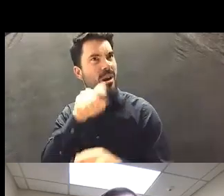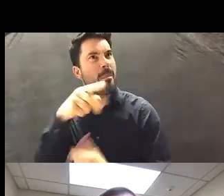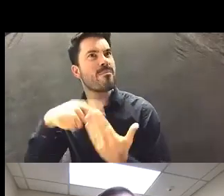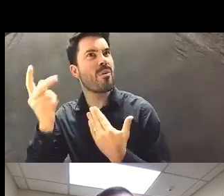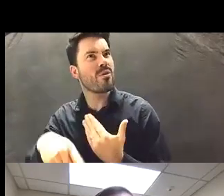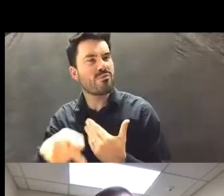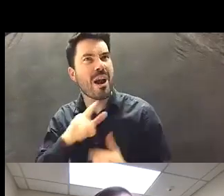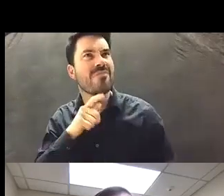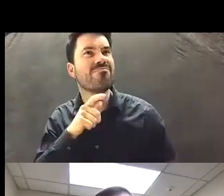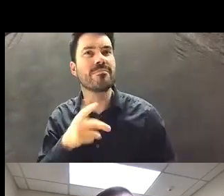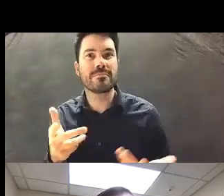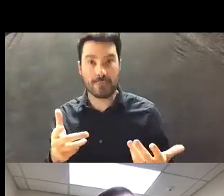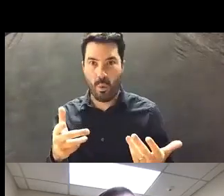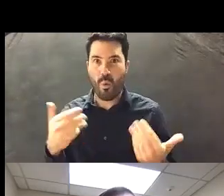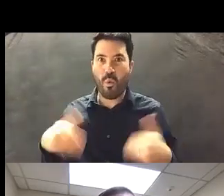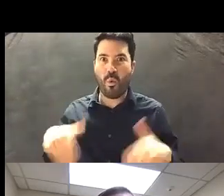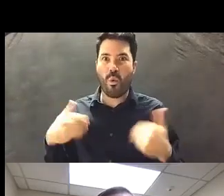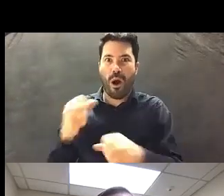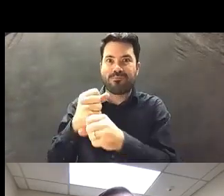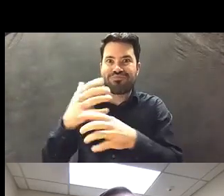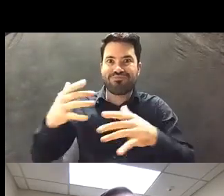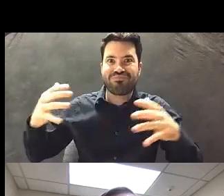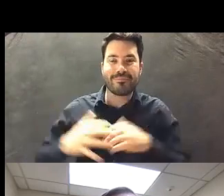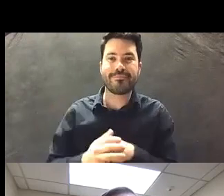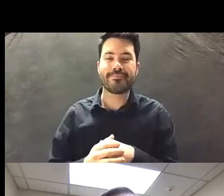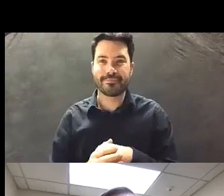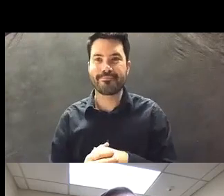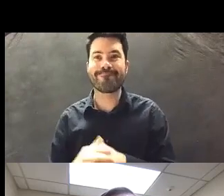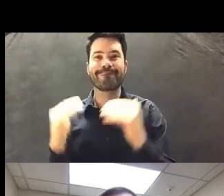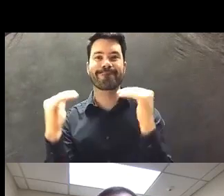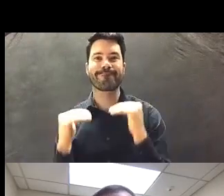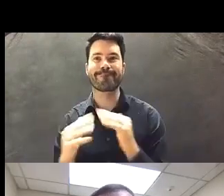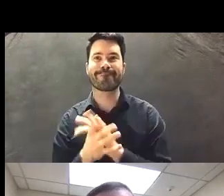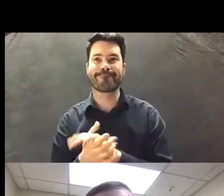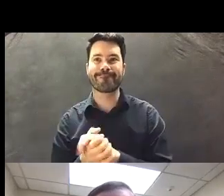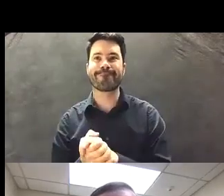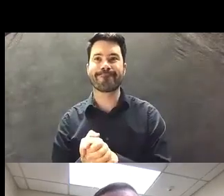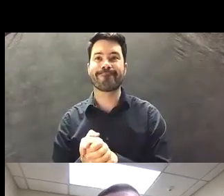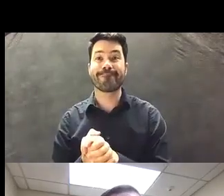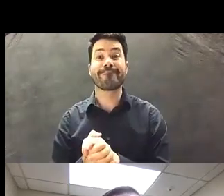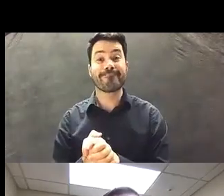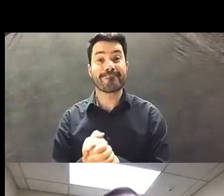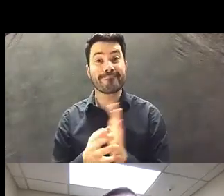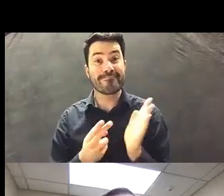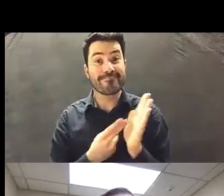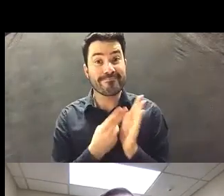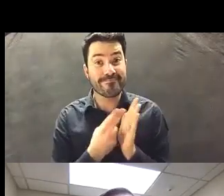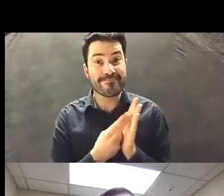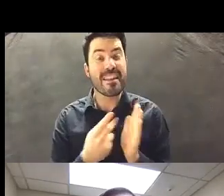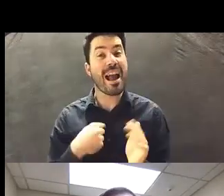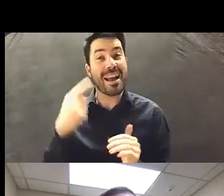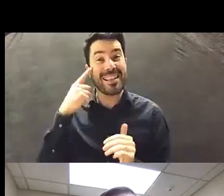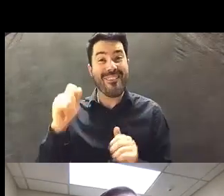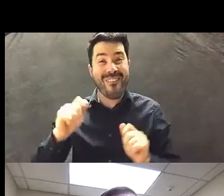the program grows. Can I have the next slide, please? And in fact, I believe that almost everyone here at